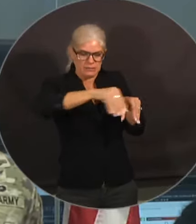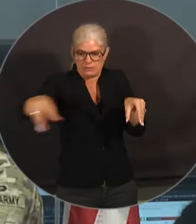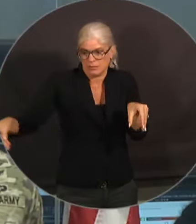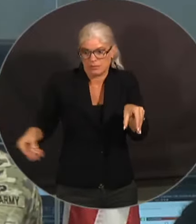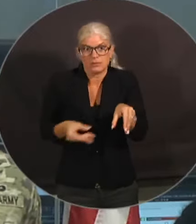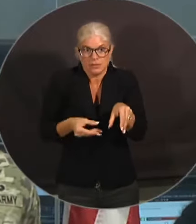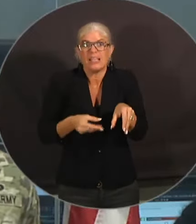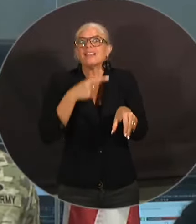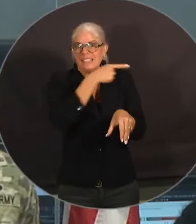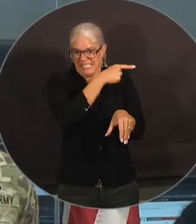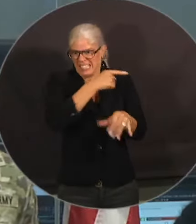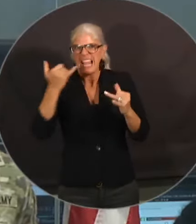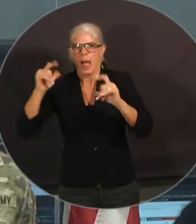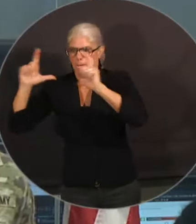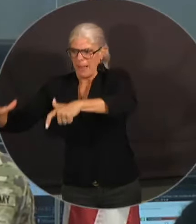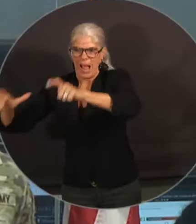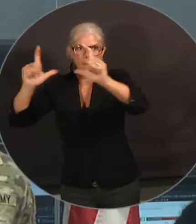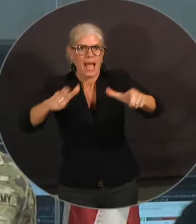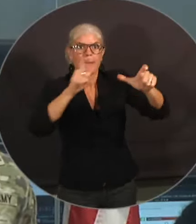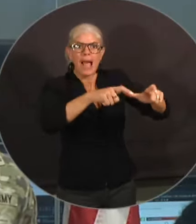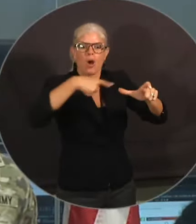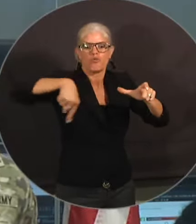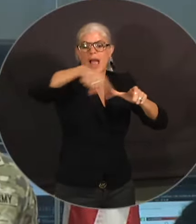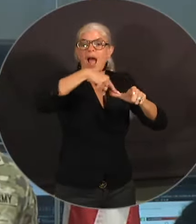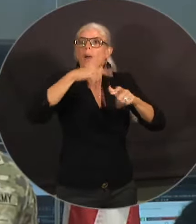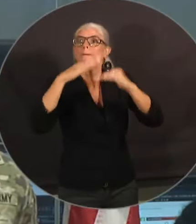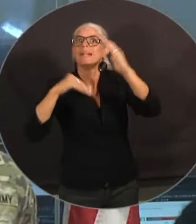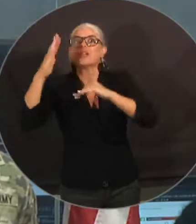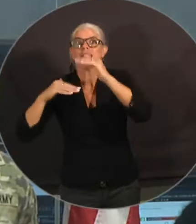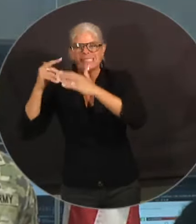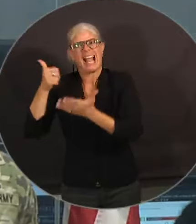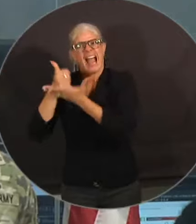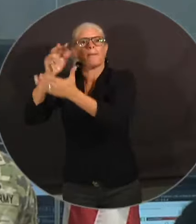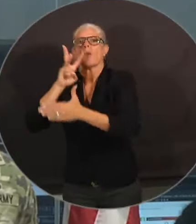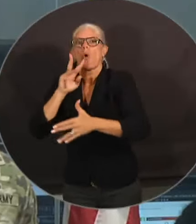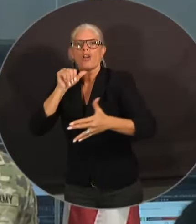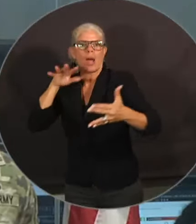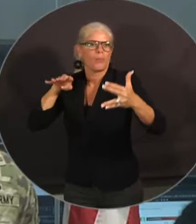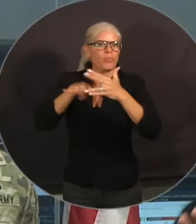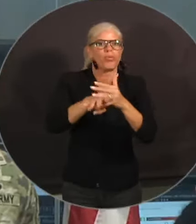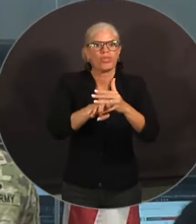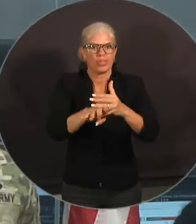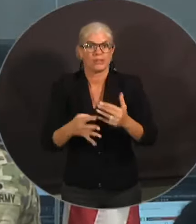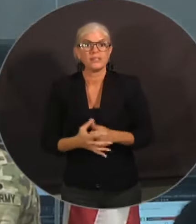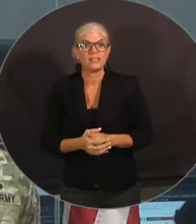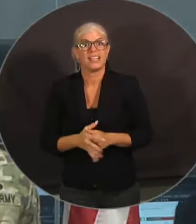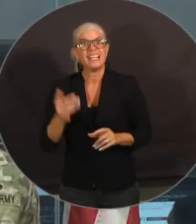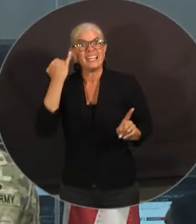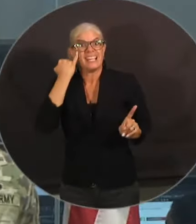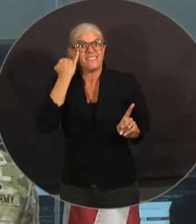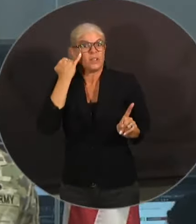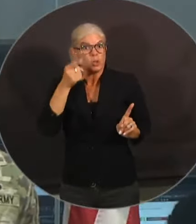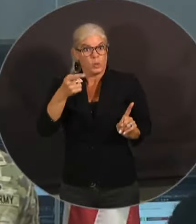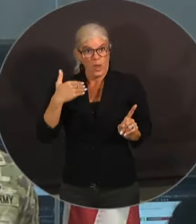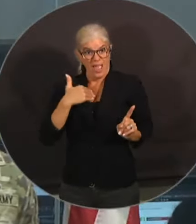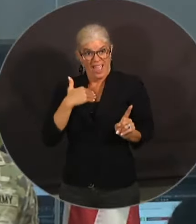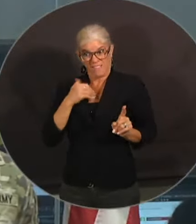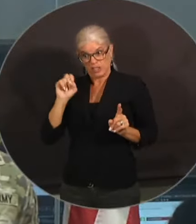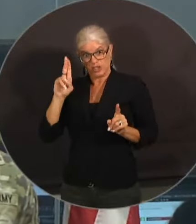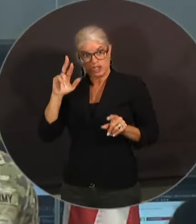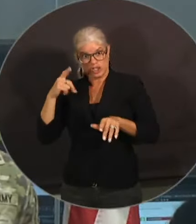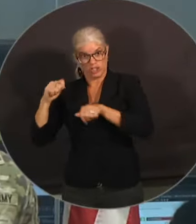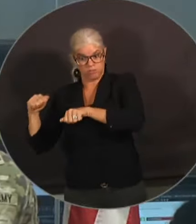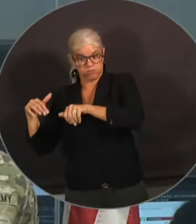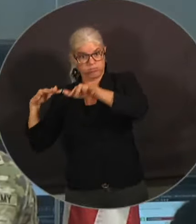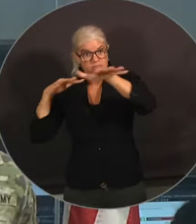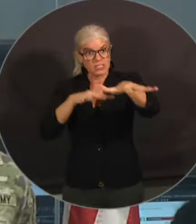utilized that up here. So they've been able to do, and what that does is, if you have some surge, if you have a flood, it